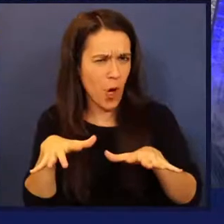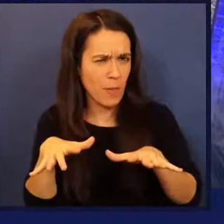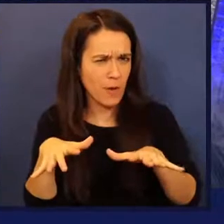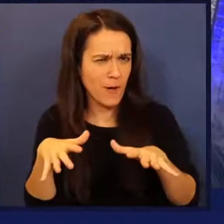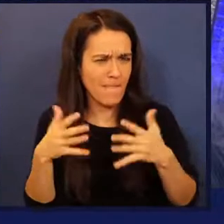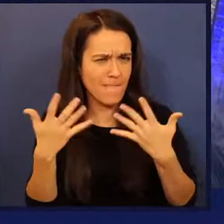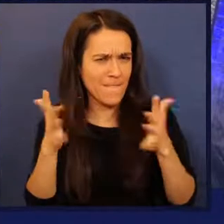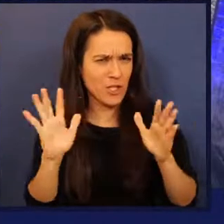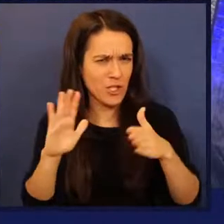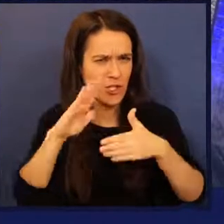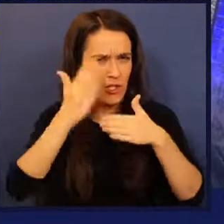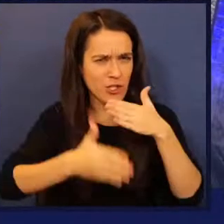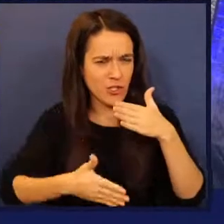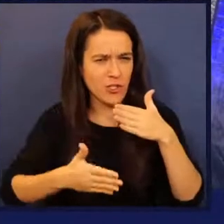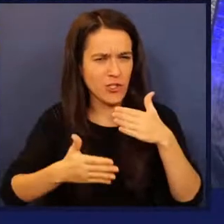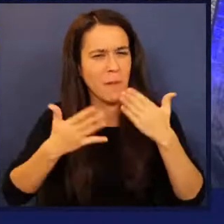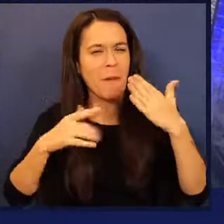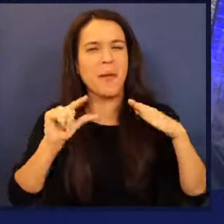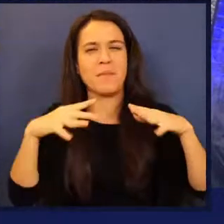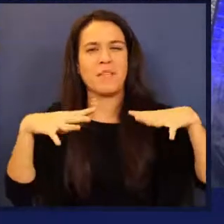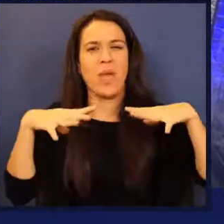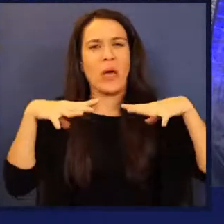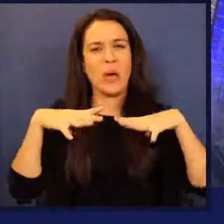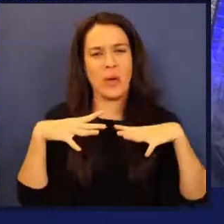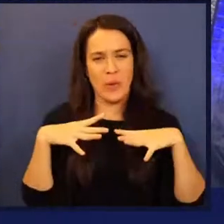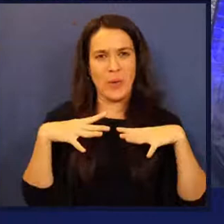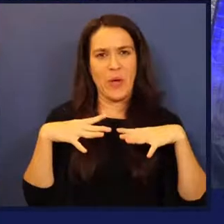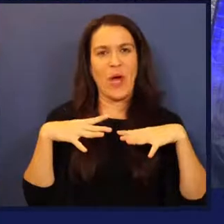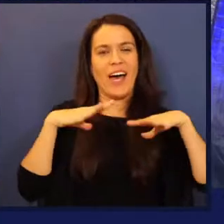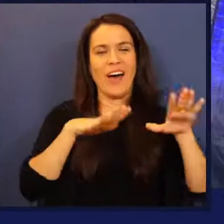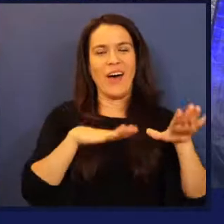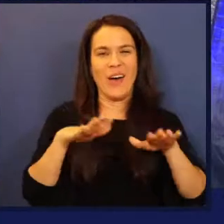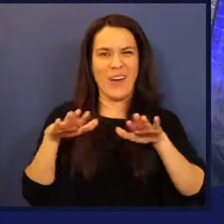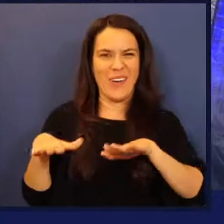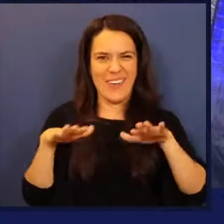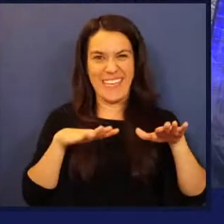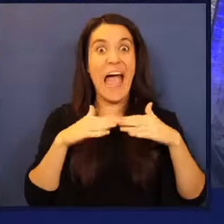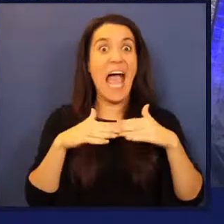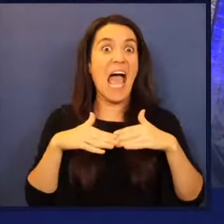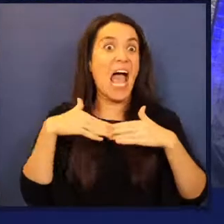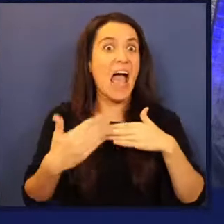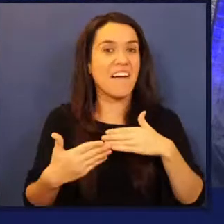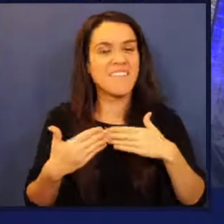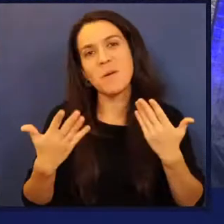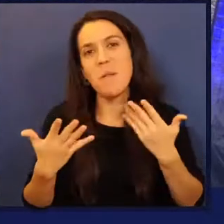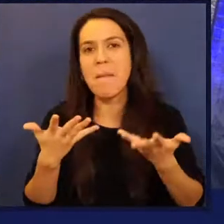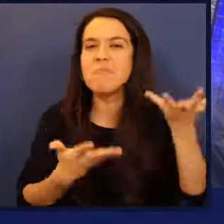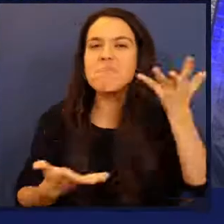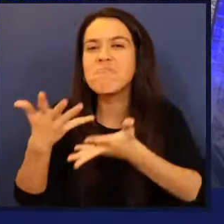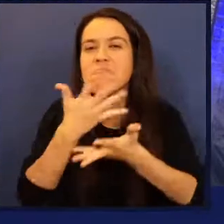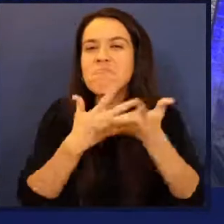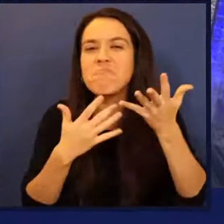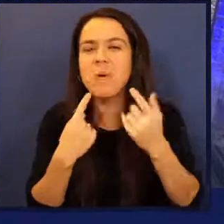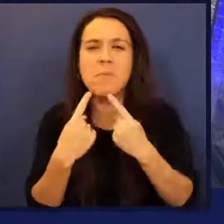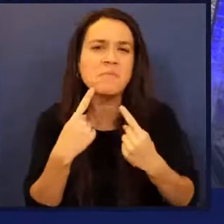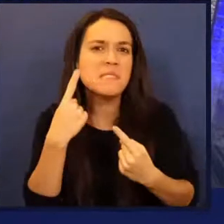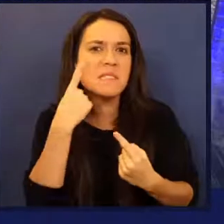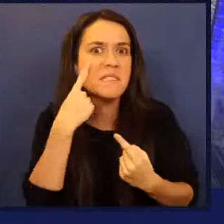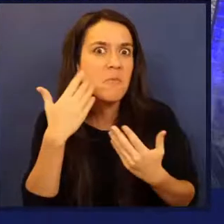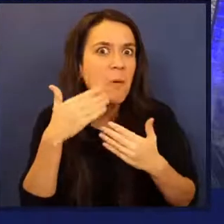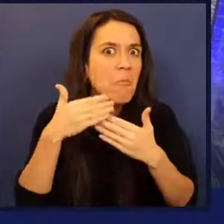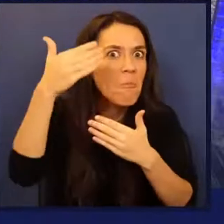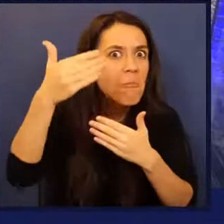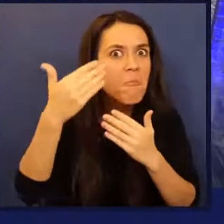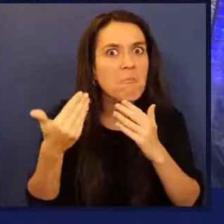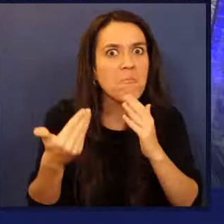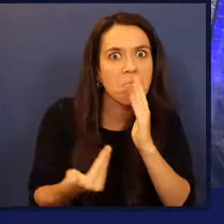rest getting back from this, and we should definitely give this a shot and see what we can make.